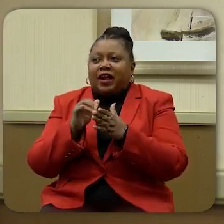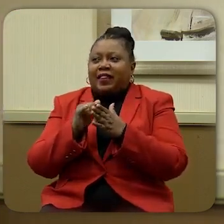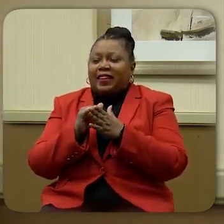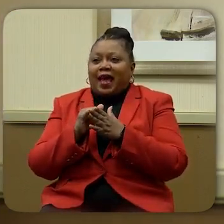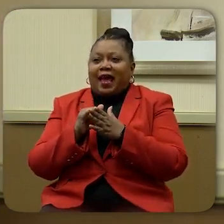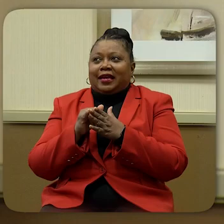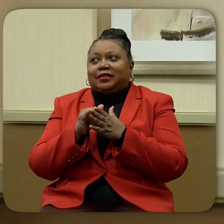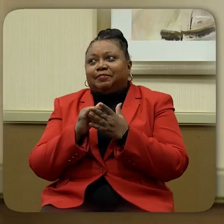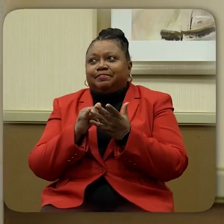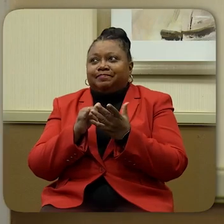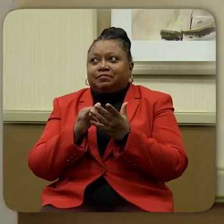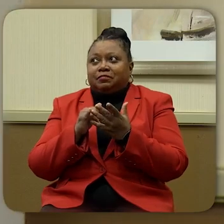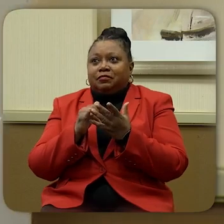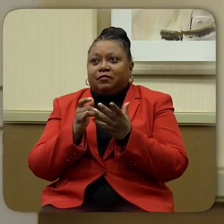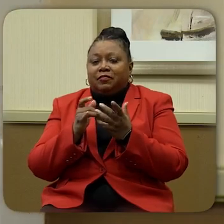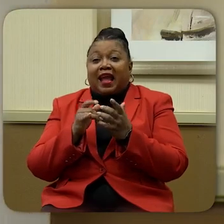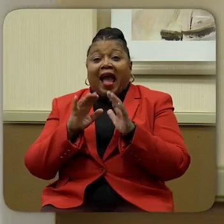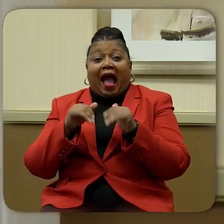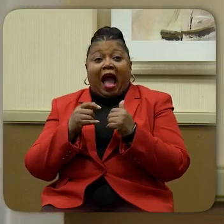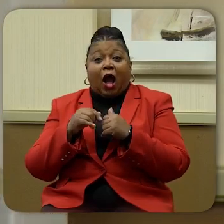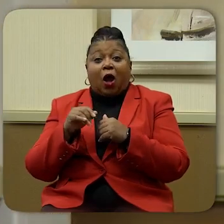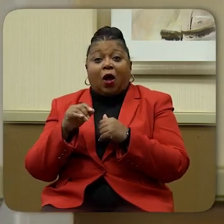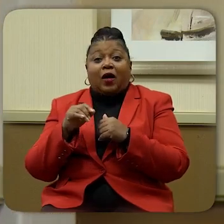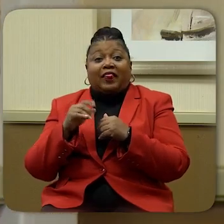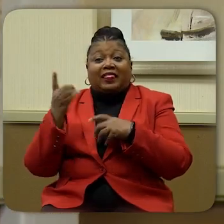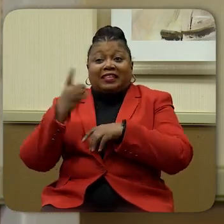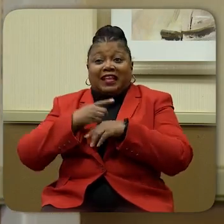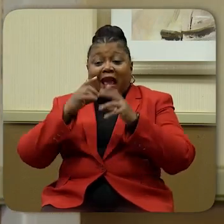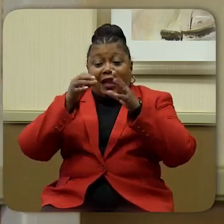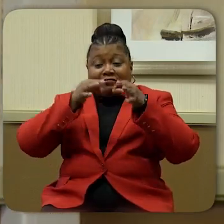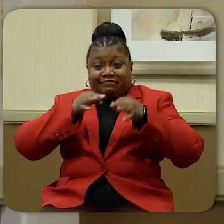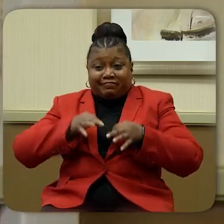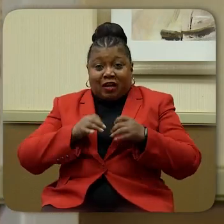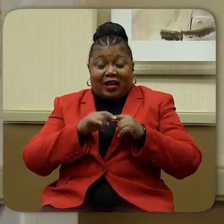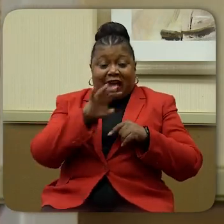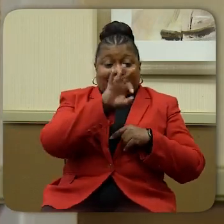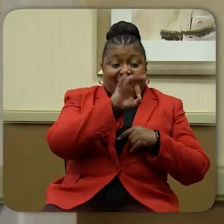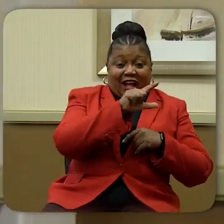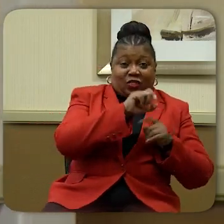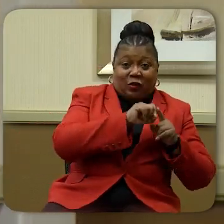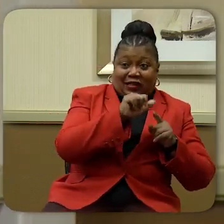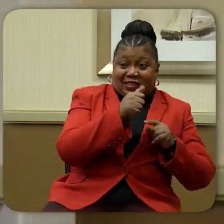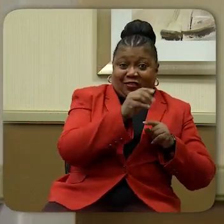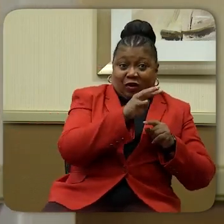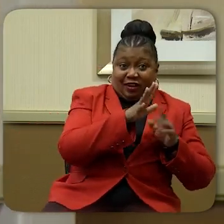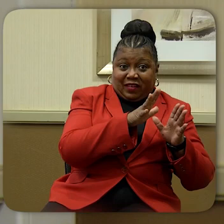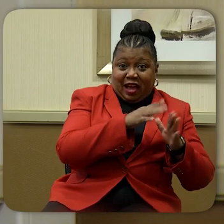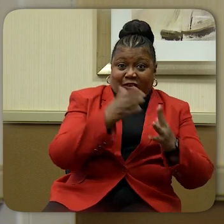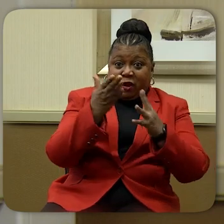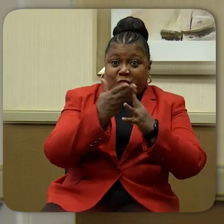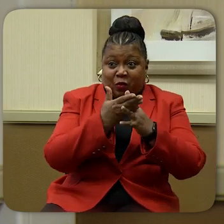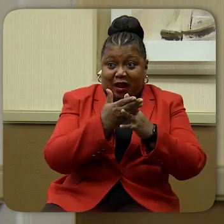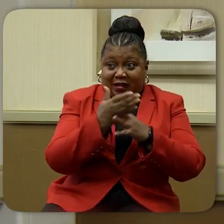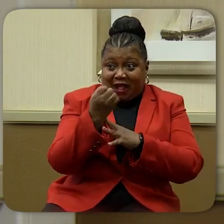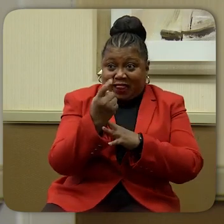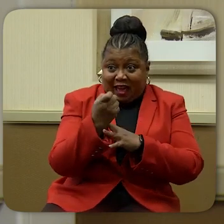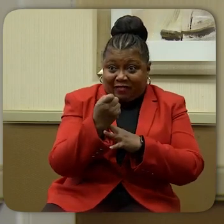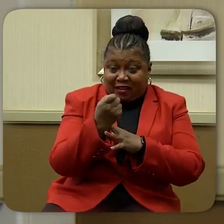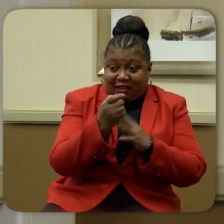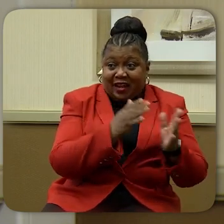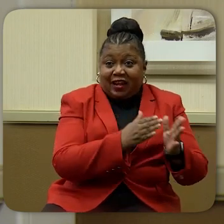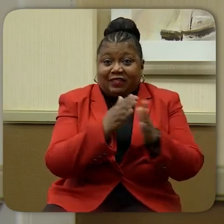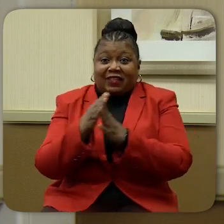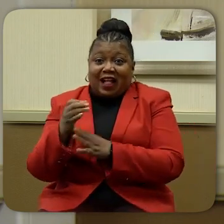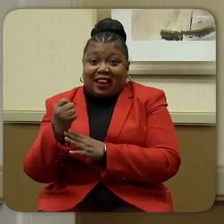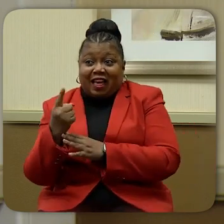that the way the day will break down, I think we're going to go from 9:30 to 10:45, then we'll have a break till 11, then we'll